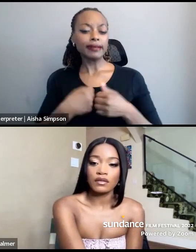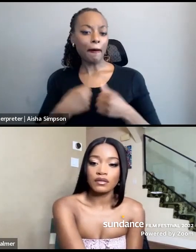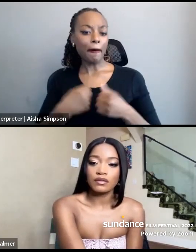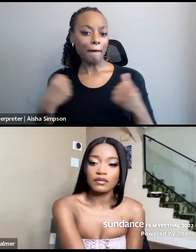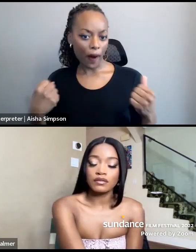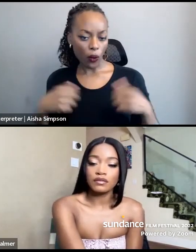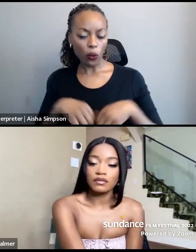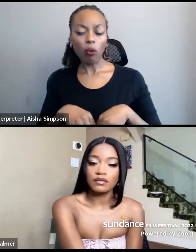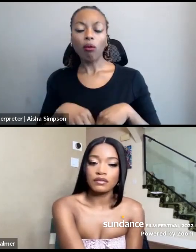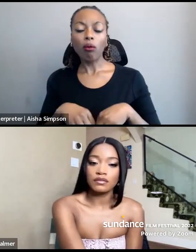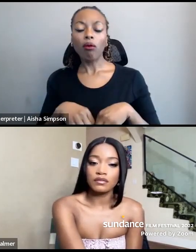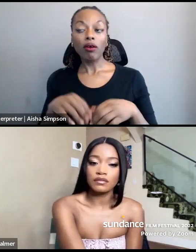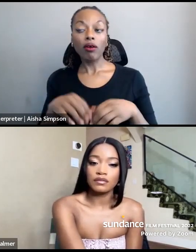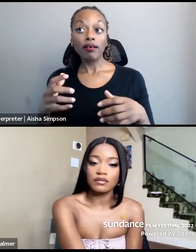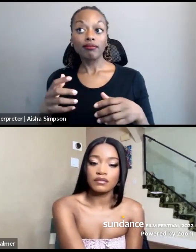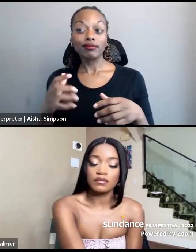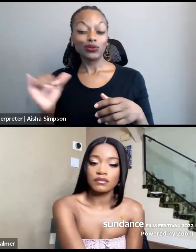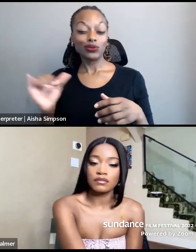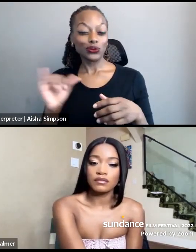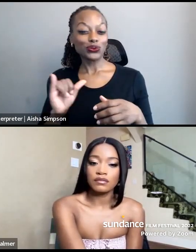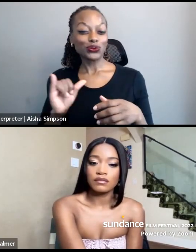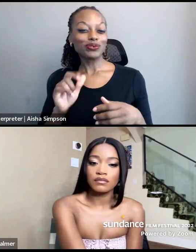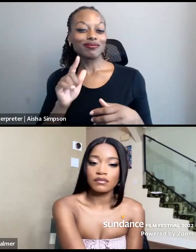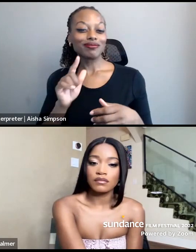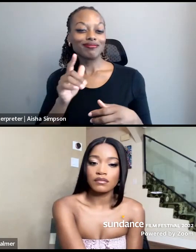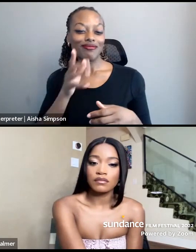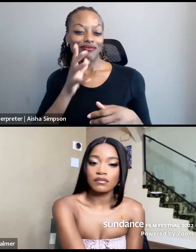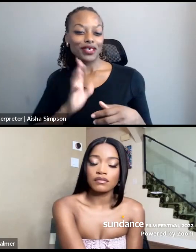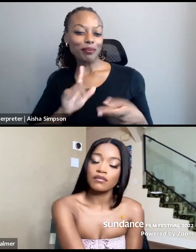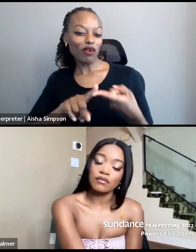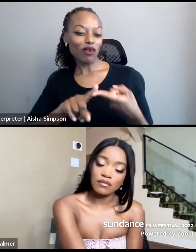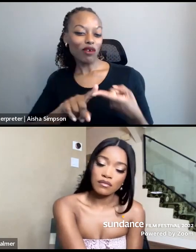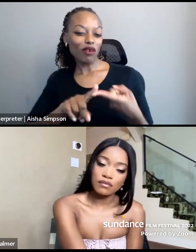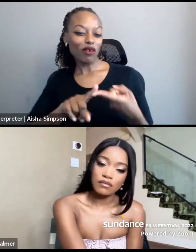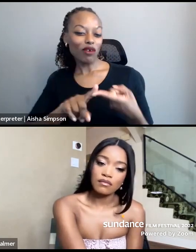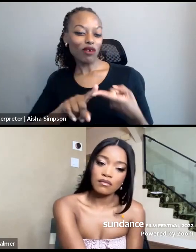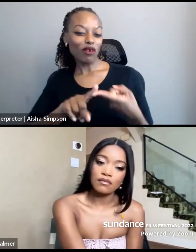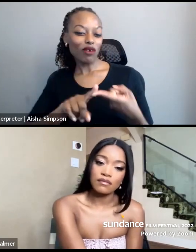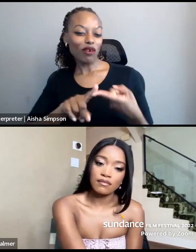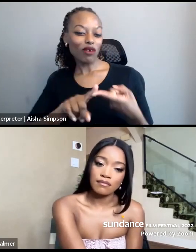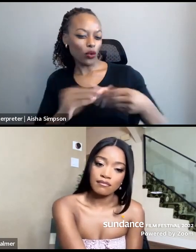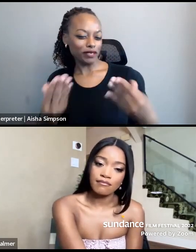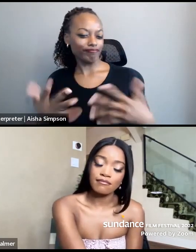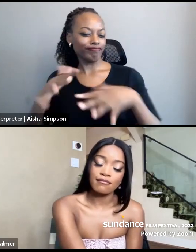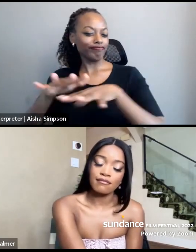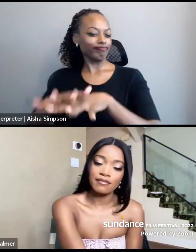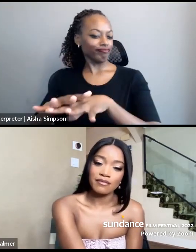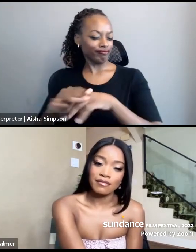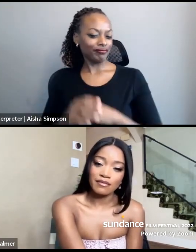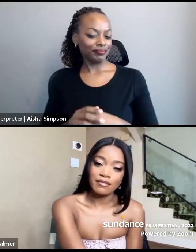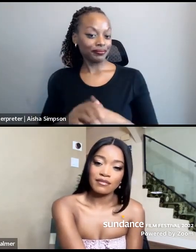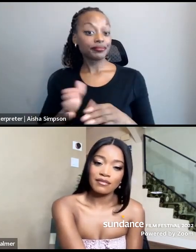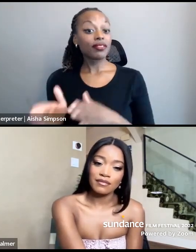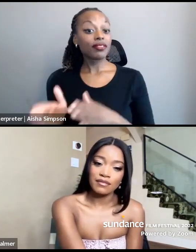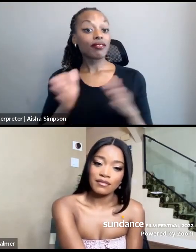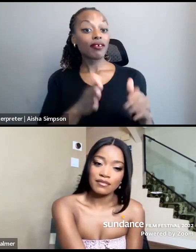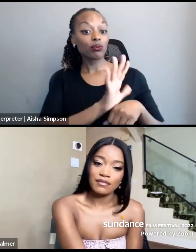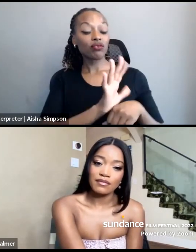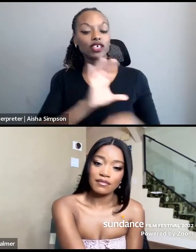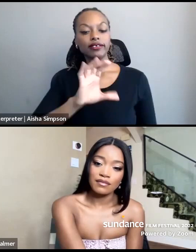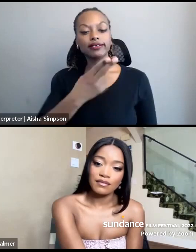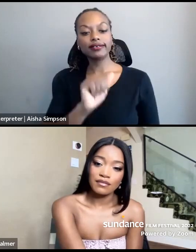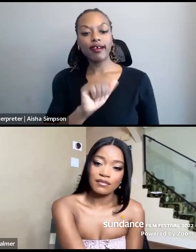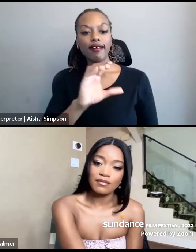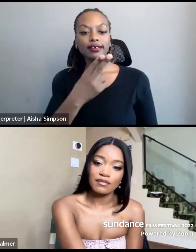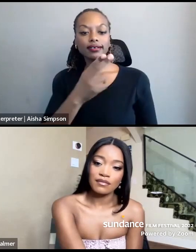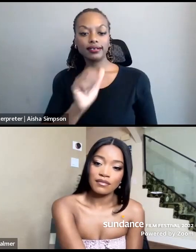friendship narrative. And then Cha Cha Real Smooth is directed by Cooper